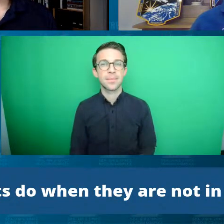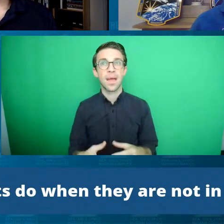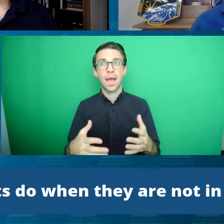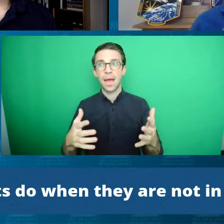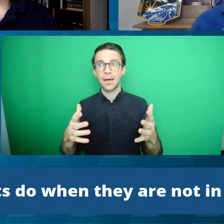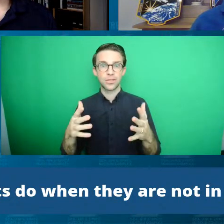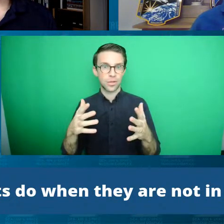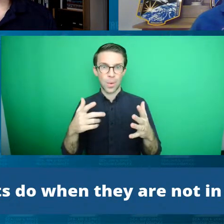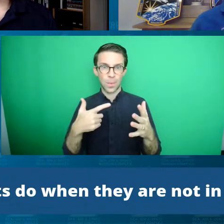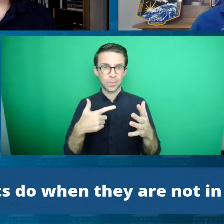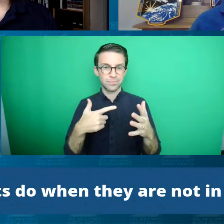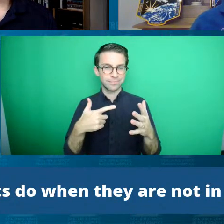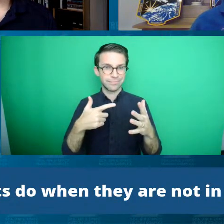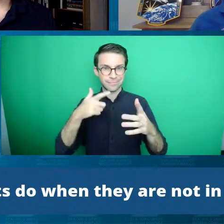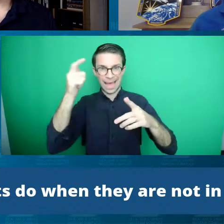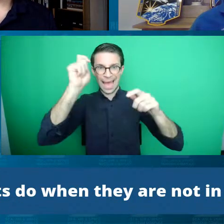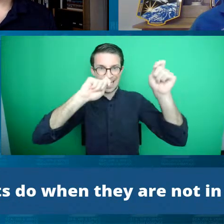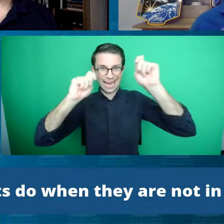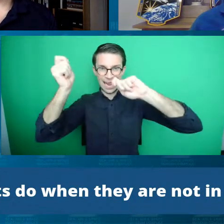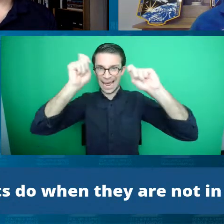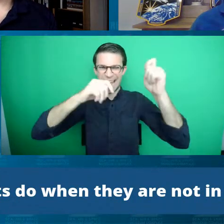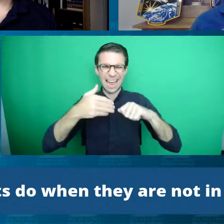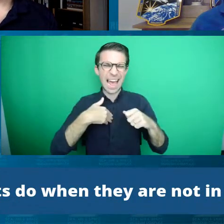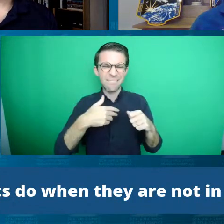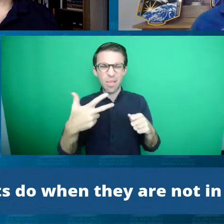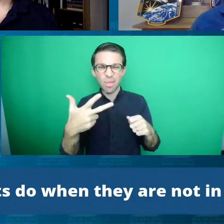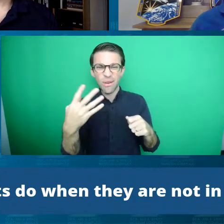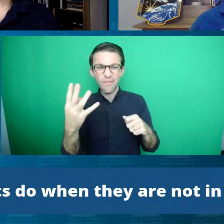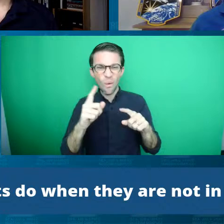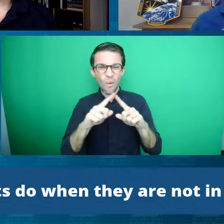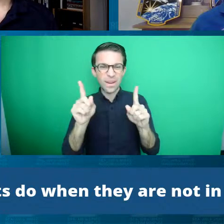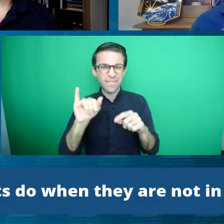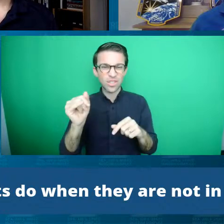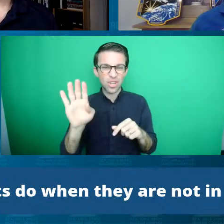So you usually end up with 3 or 4 jobs,